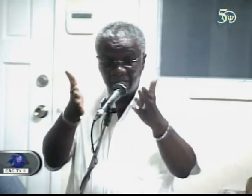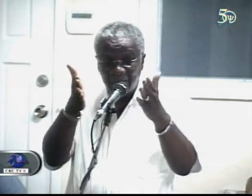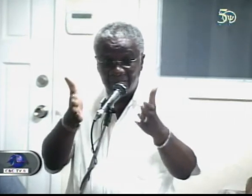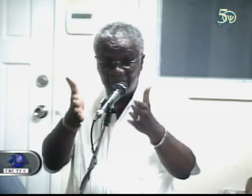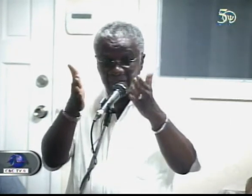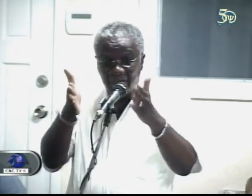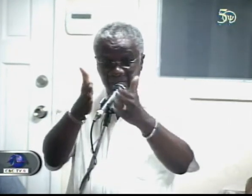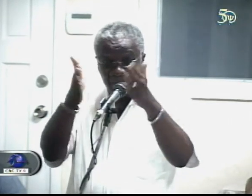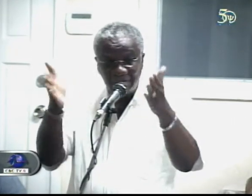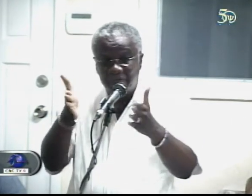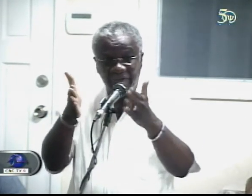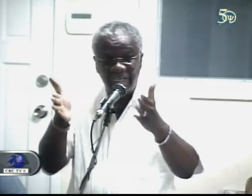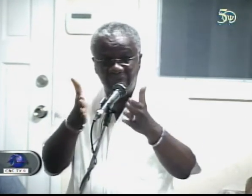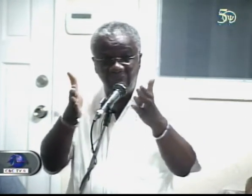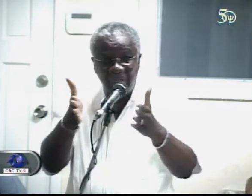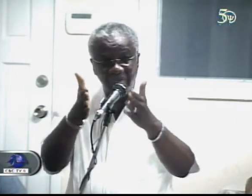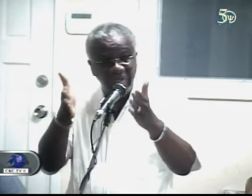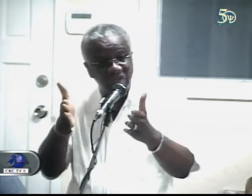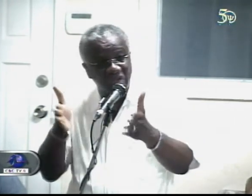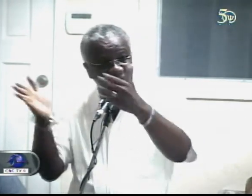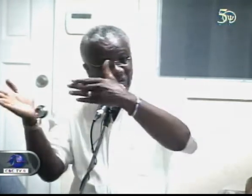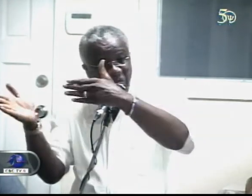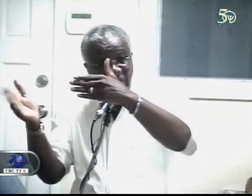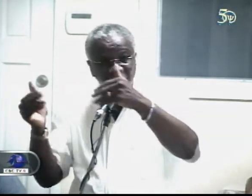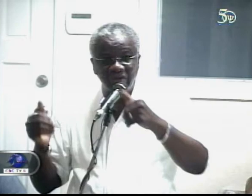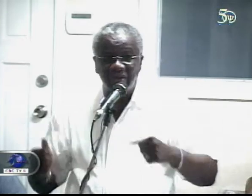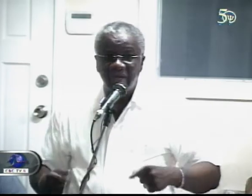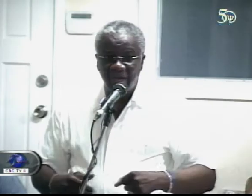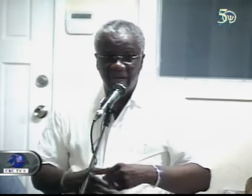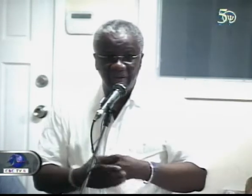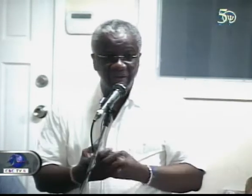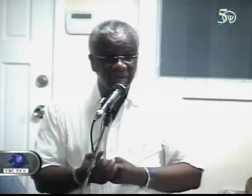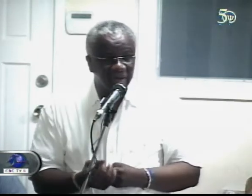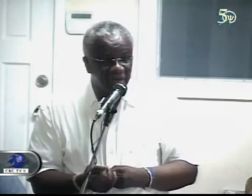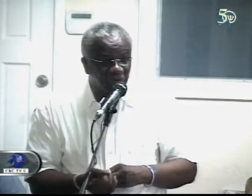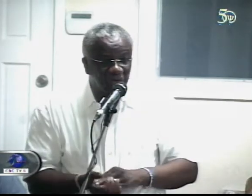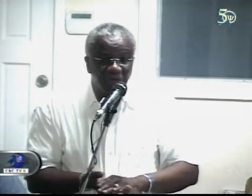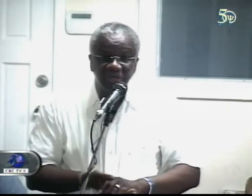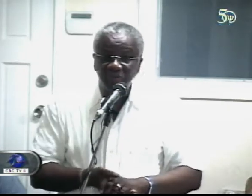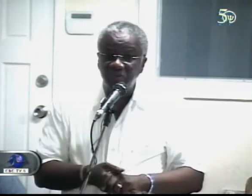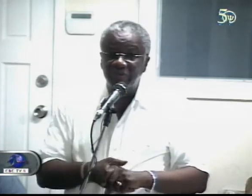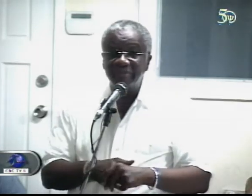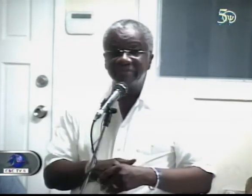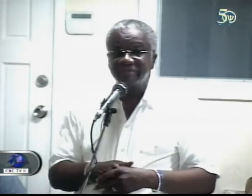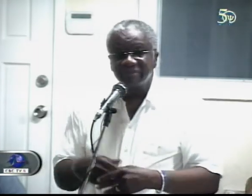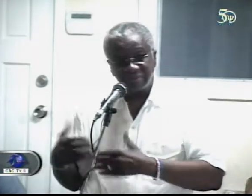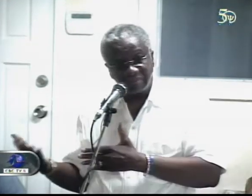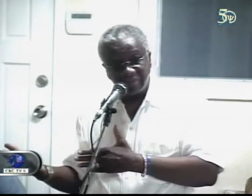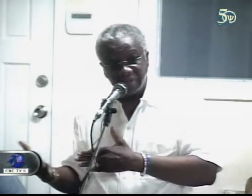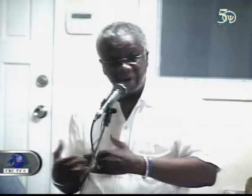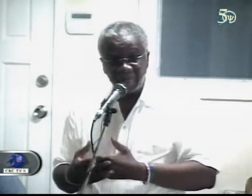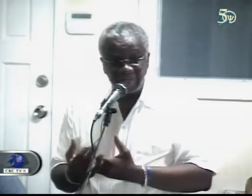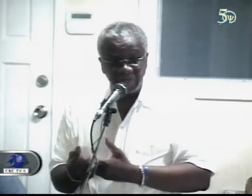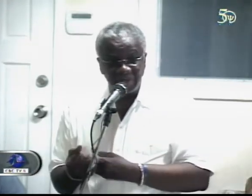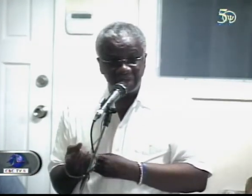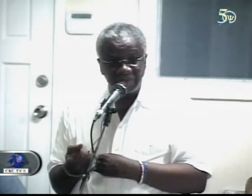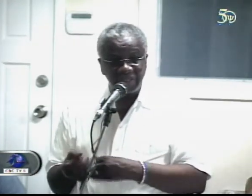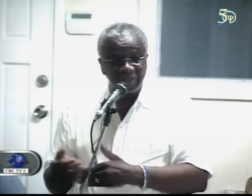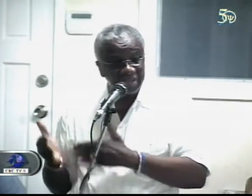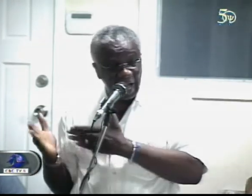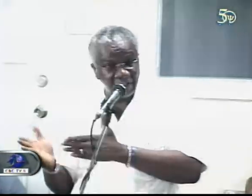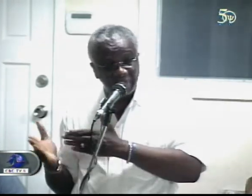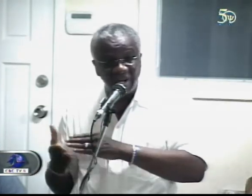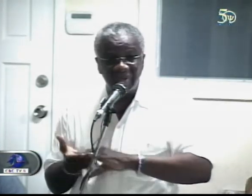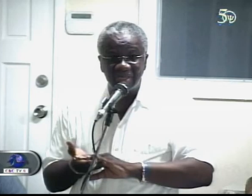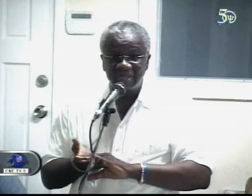the divide between the Ministry of Education and the trade union movement, the Barbados Union of